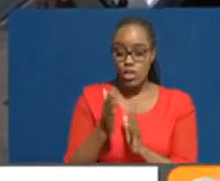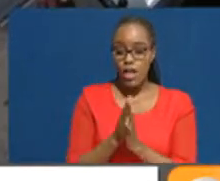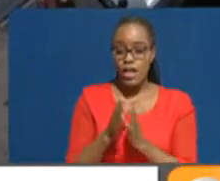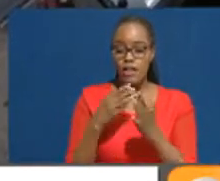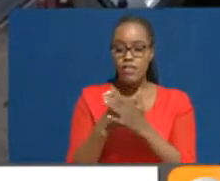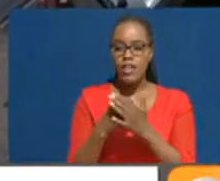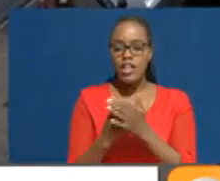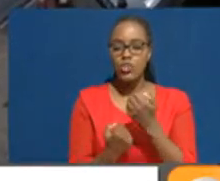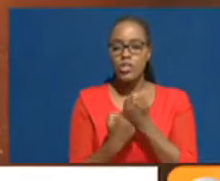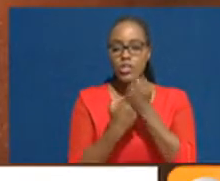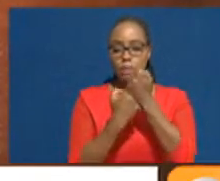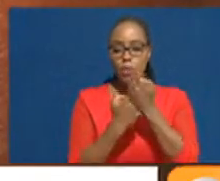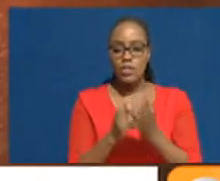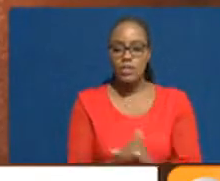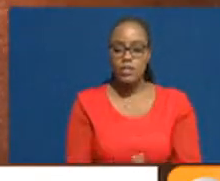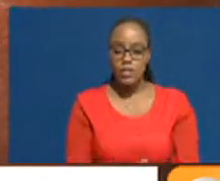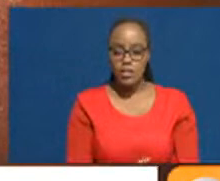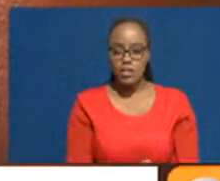financial support.